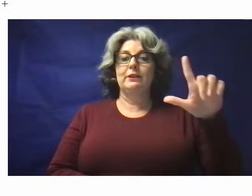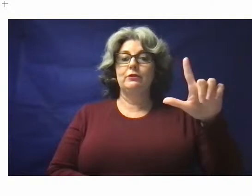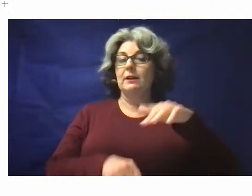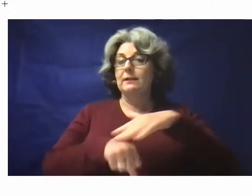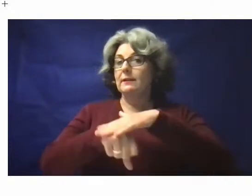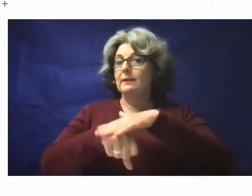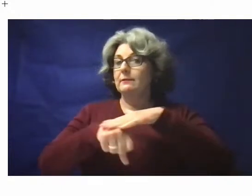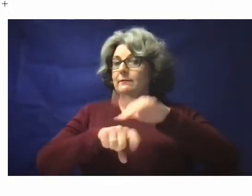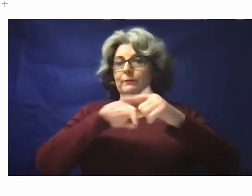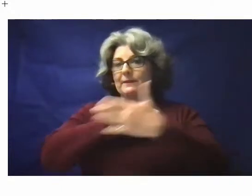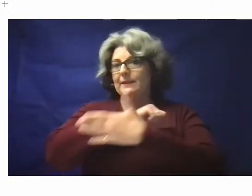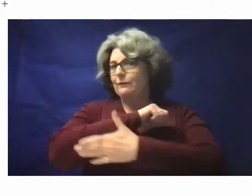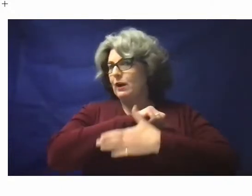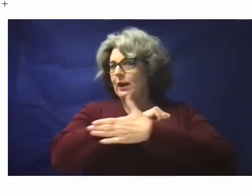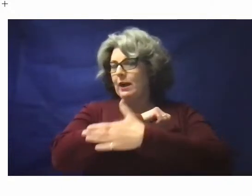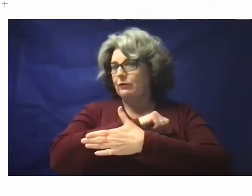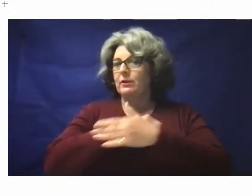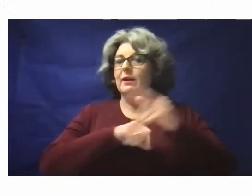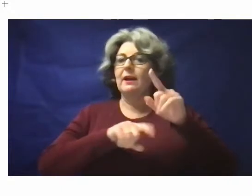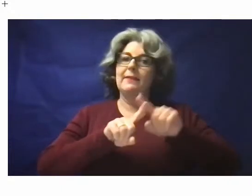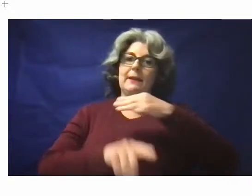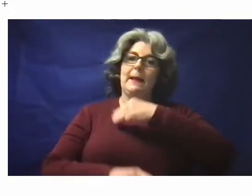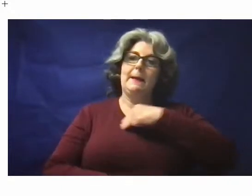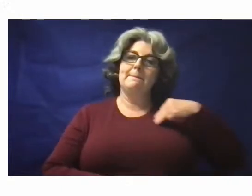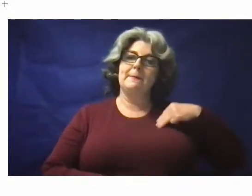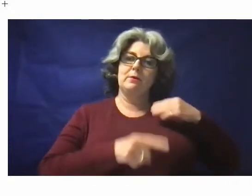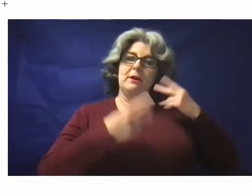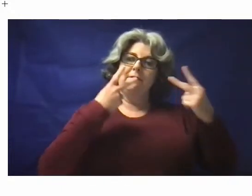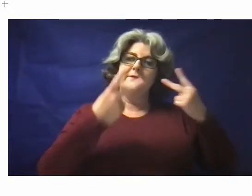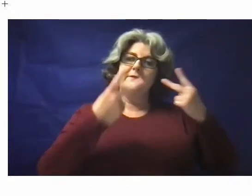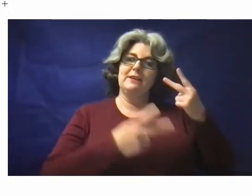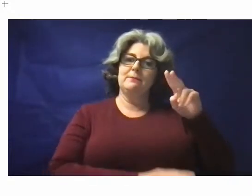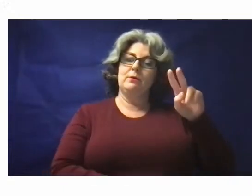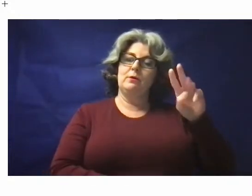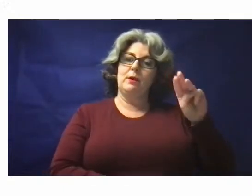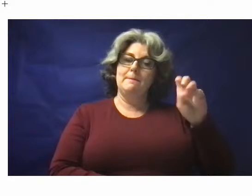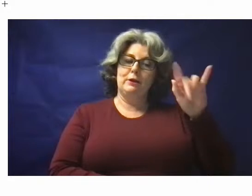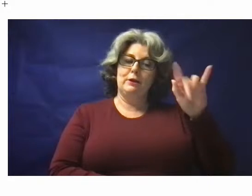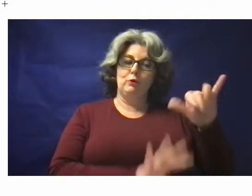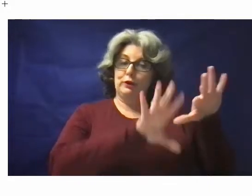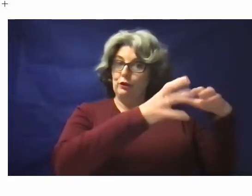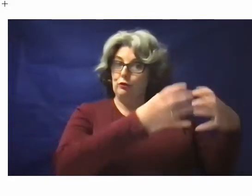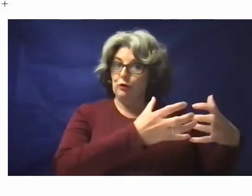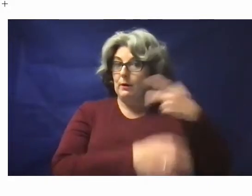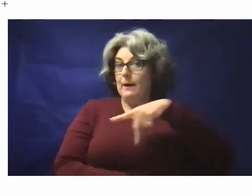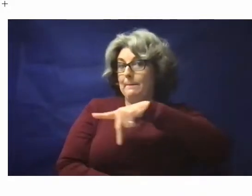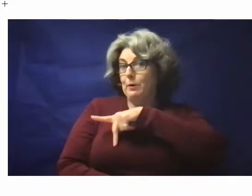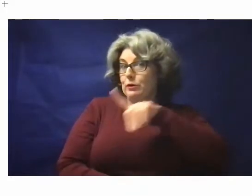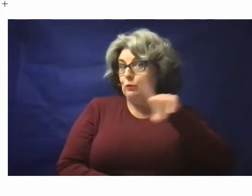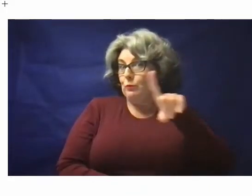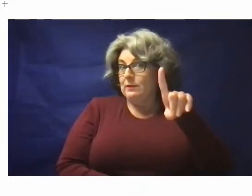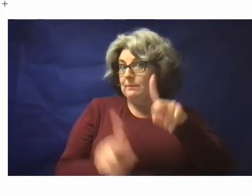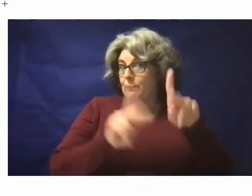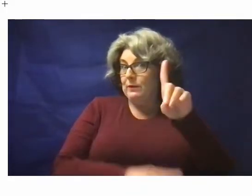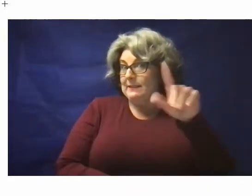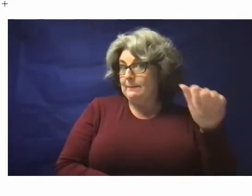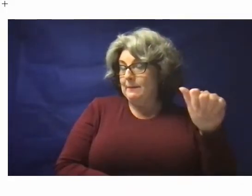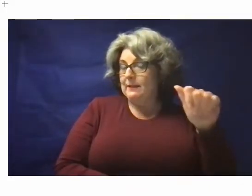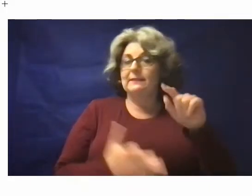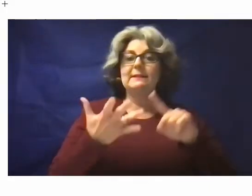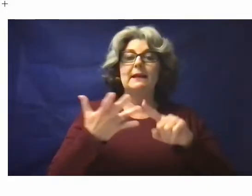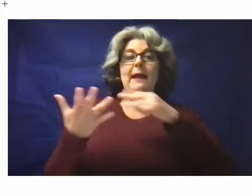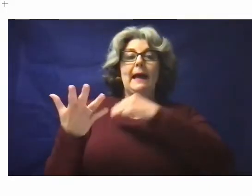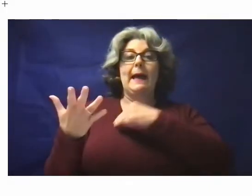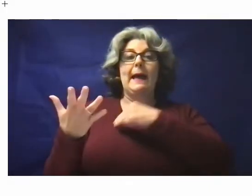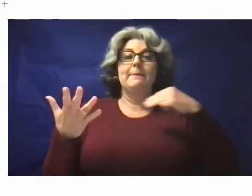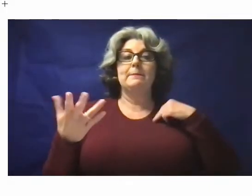as they would be a member of a visible minority group, persons with disabilities, and members of visible